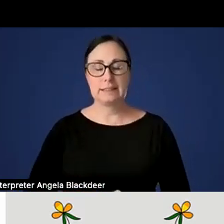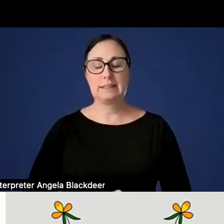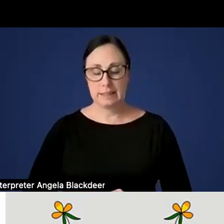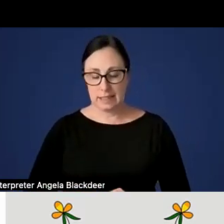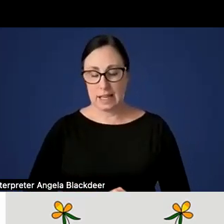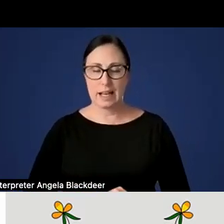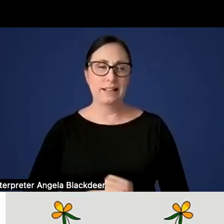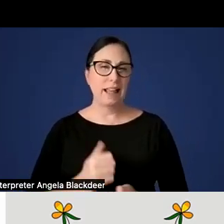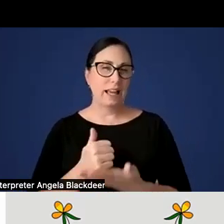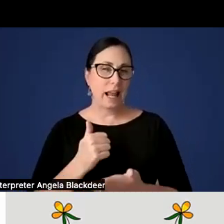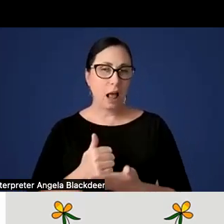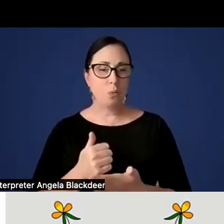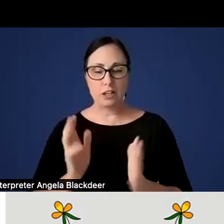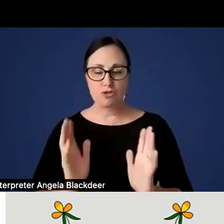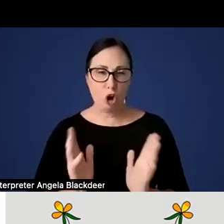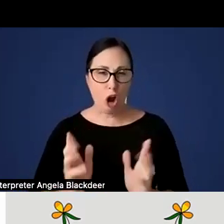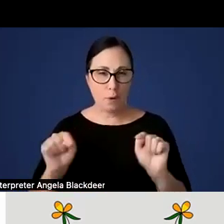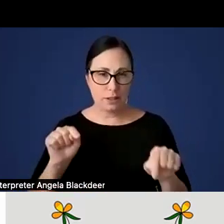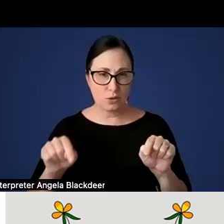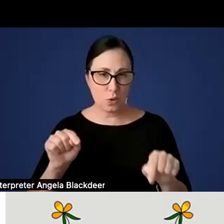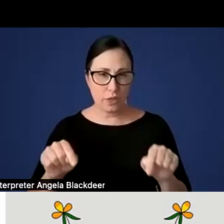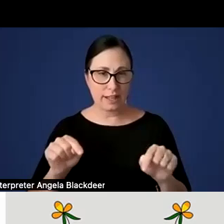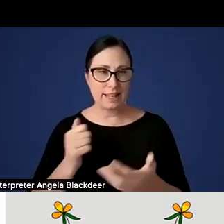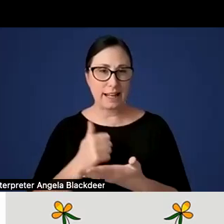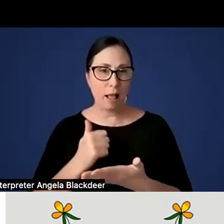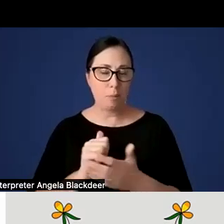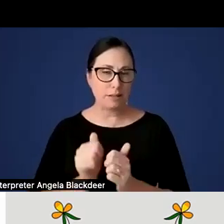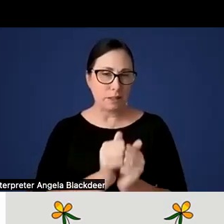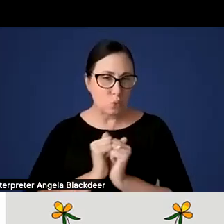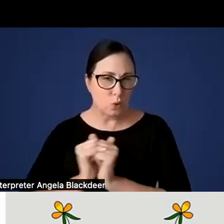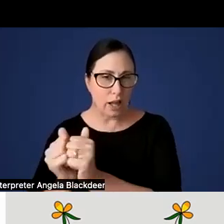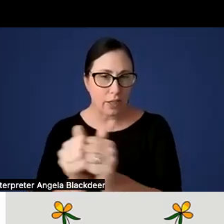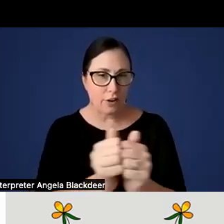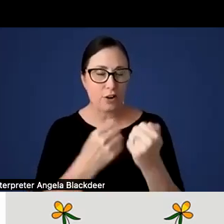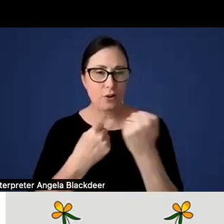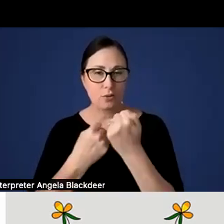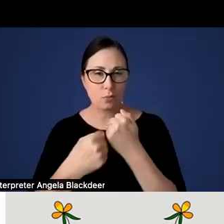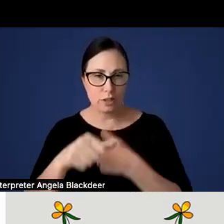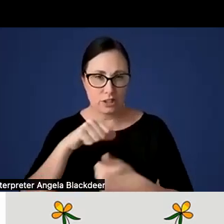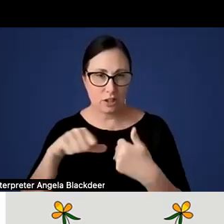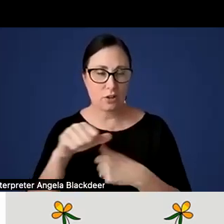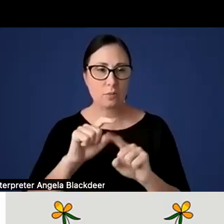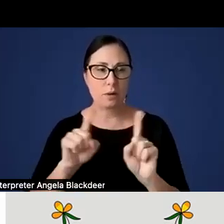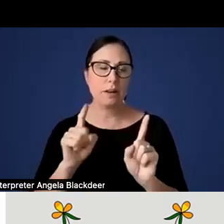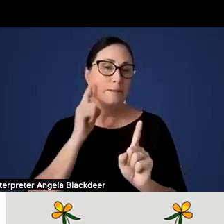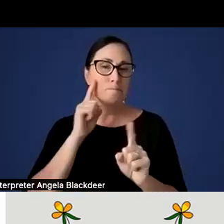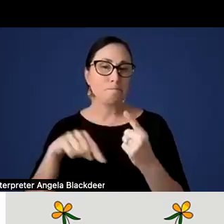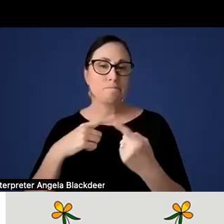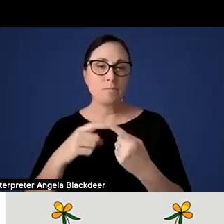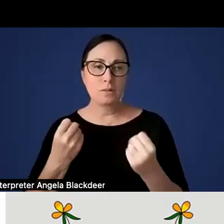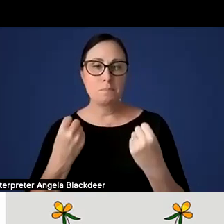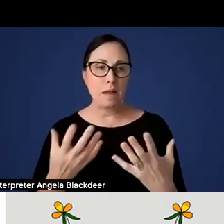of, further isolating us. And, I'm thinking about, the many ways that we